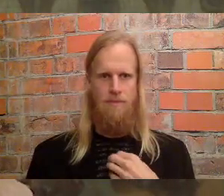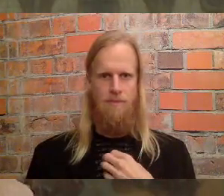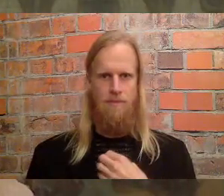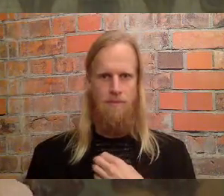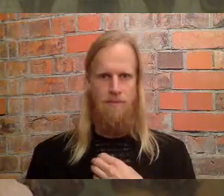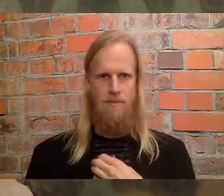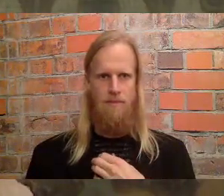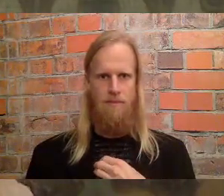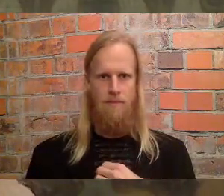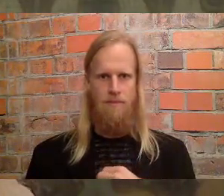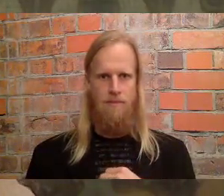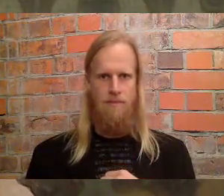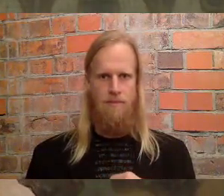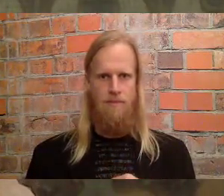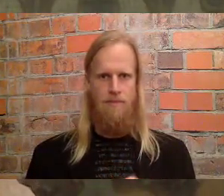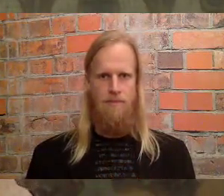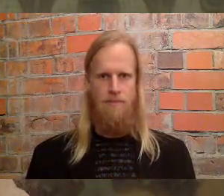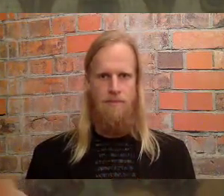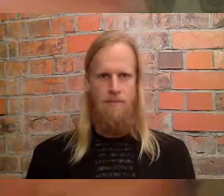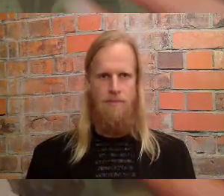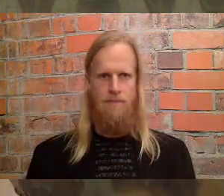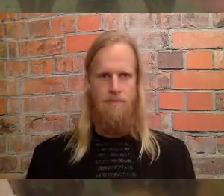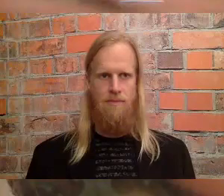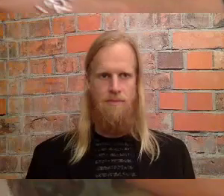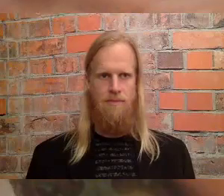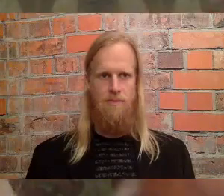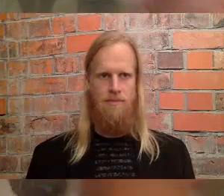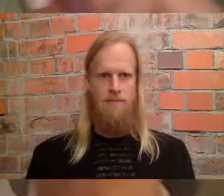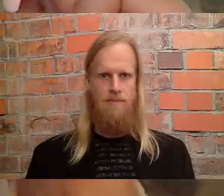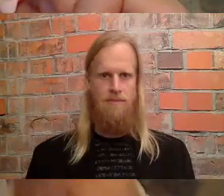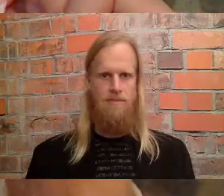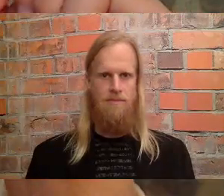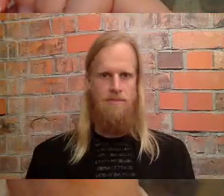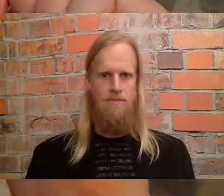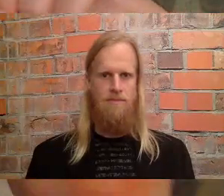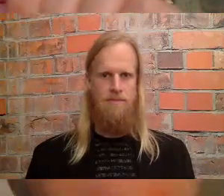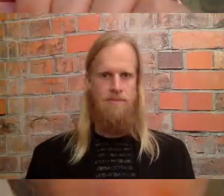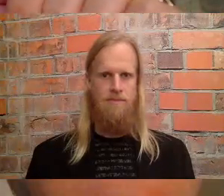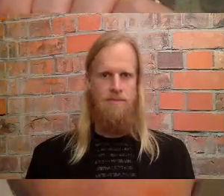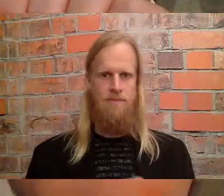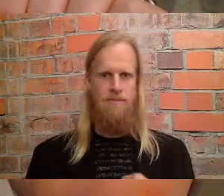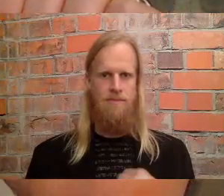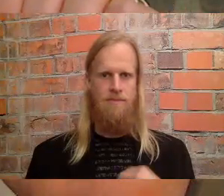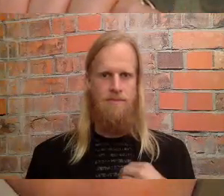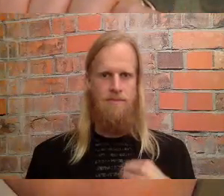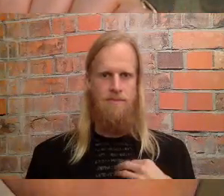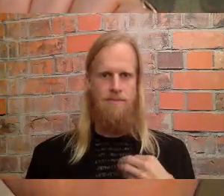a tremendous amount every time I dance, and I use it as a spiritual practice.